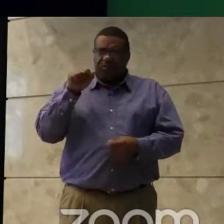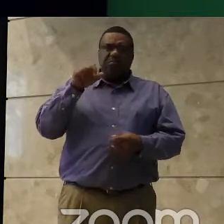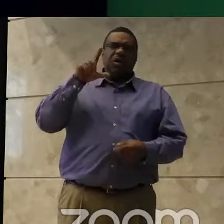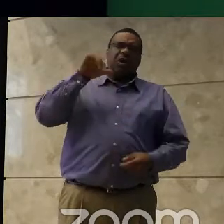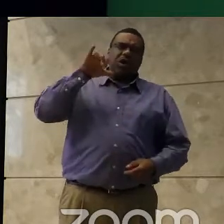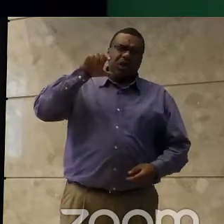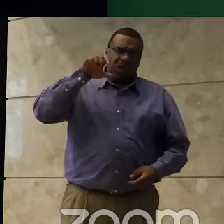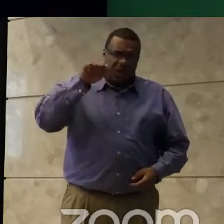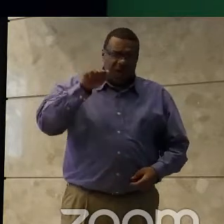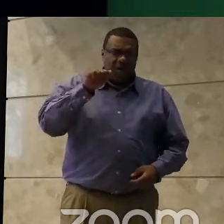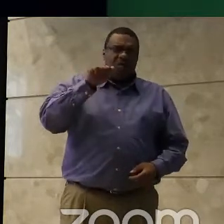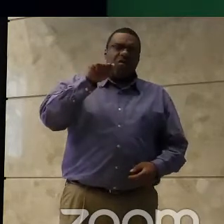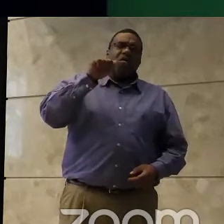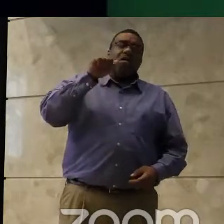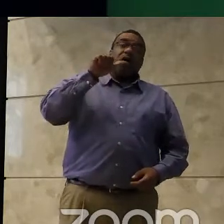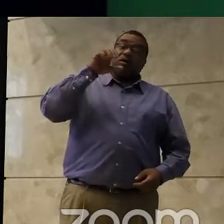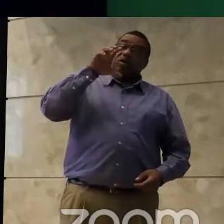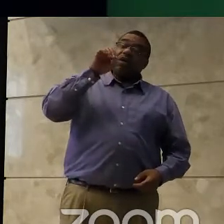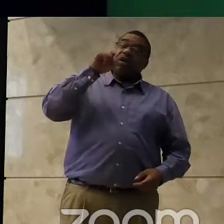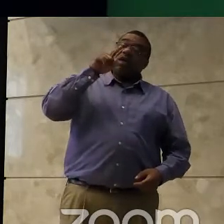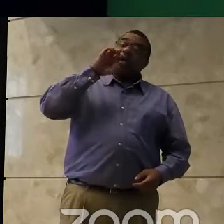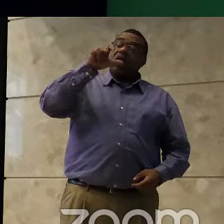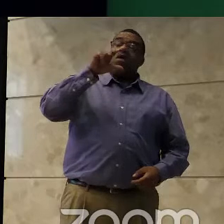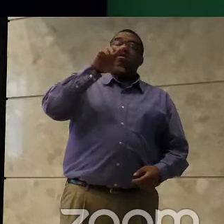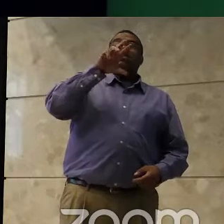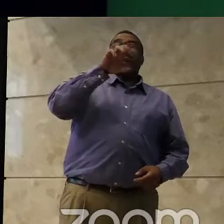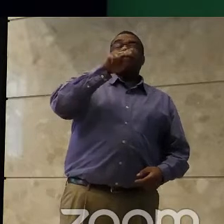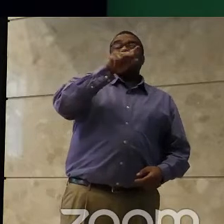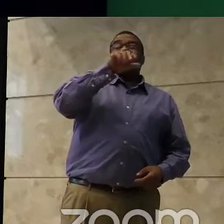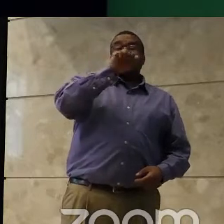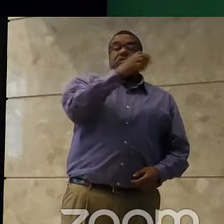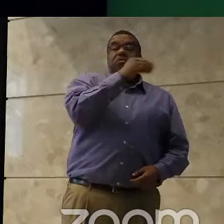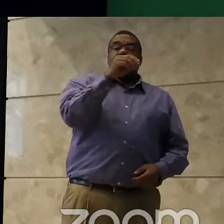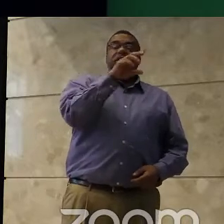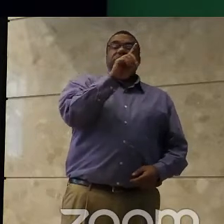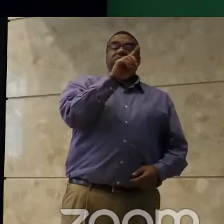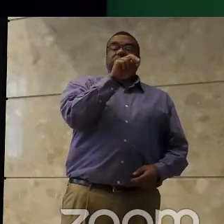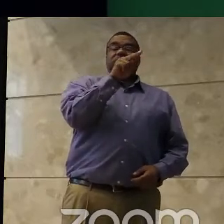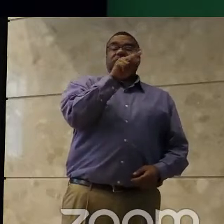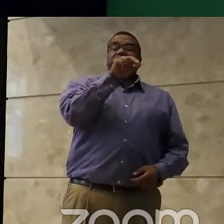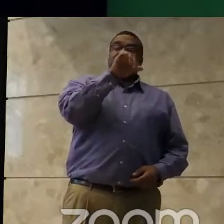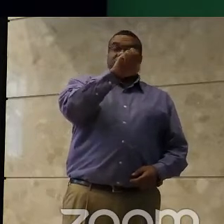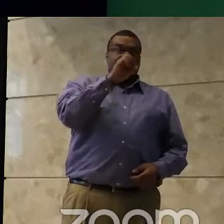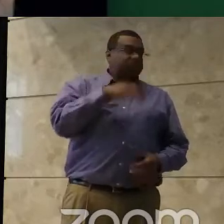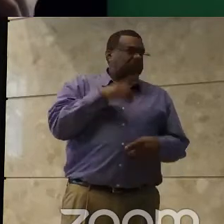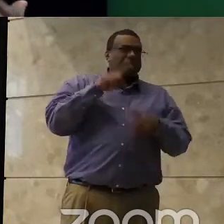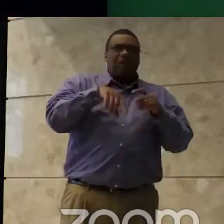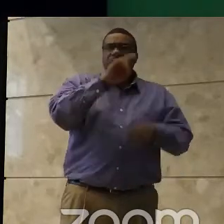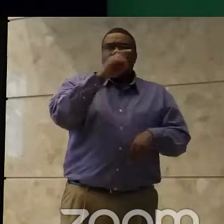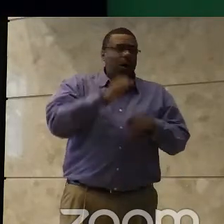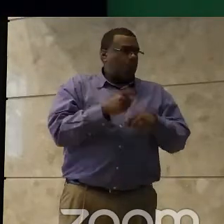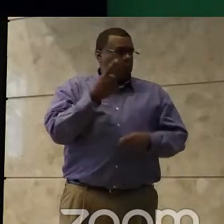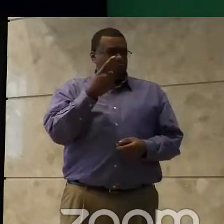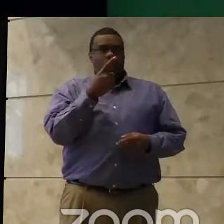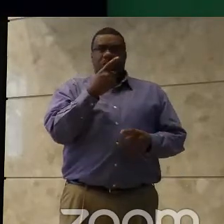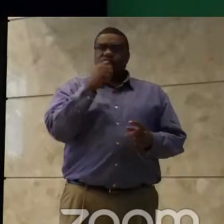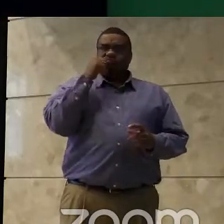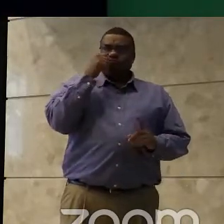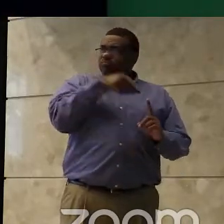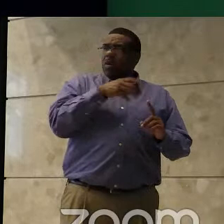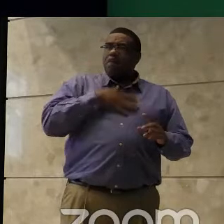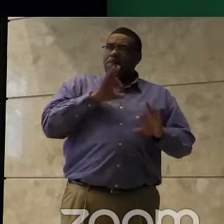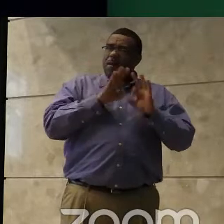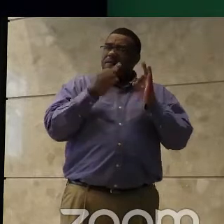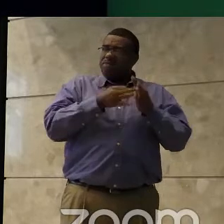and Cynthia, they could not find them. And one of the little girls, they were my family friends. One was